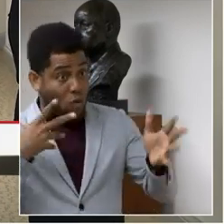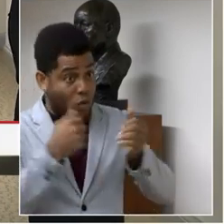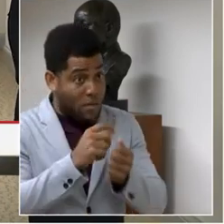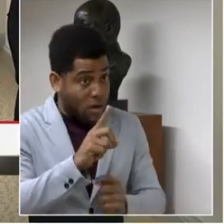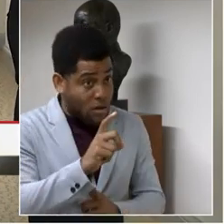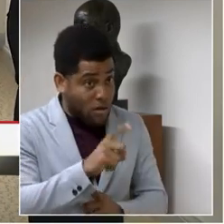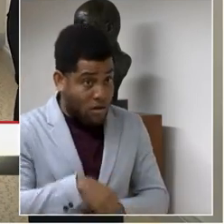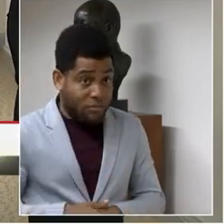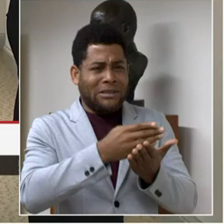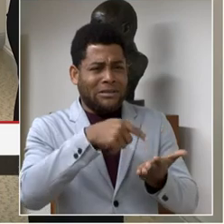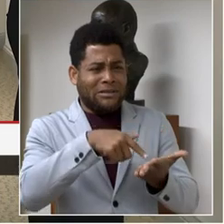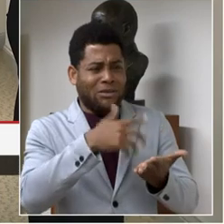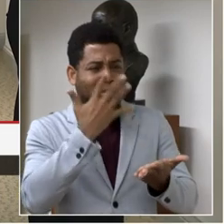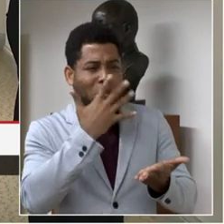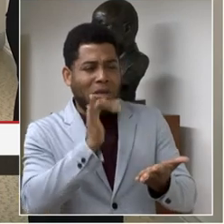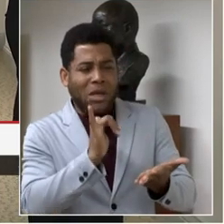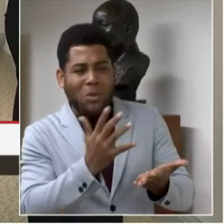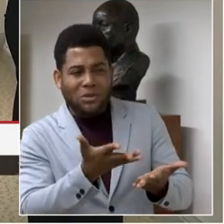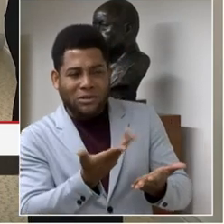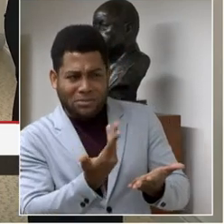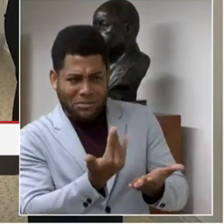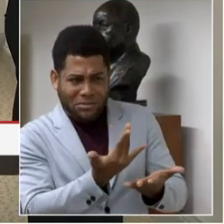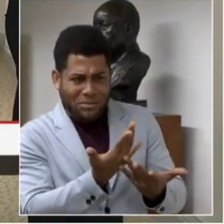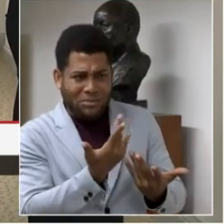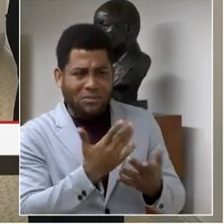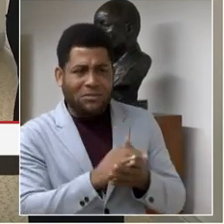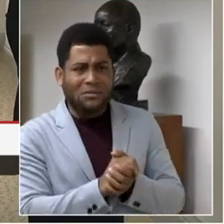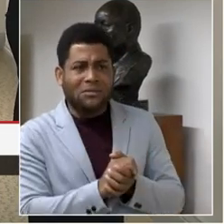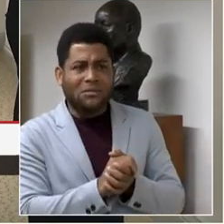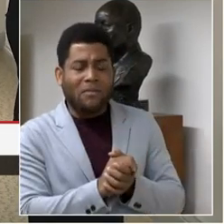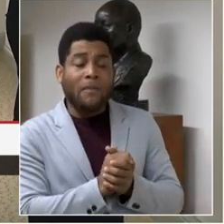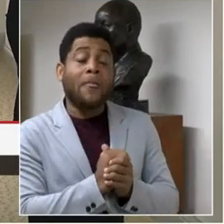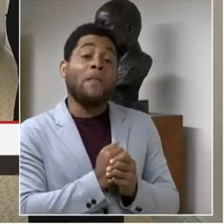at all of those constraints and possibilities.